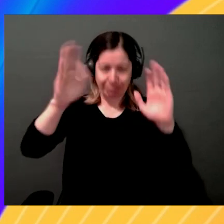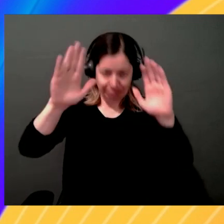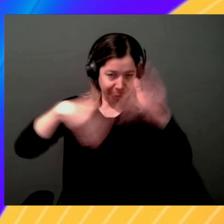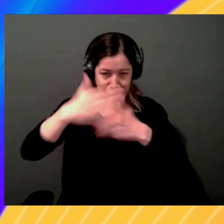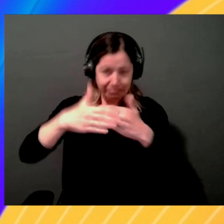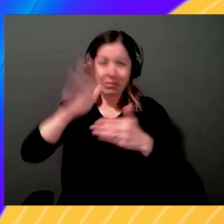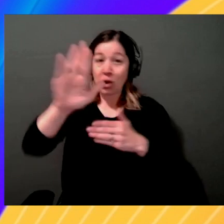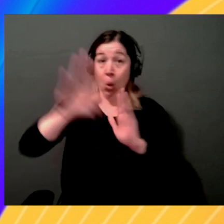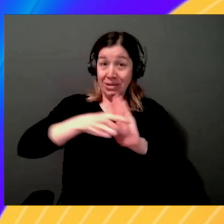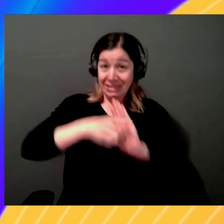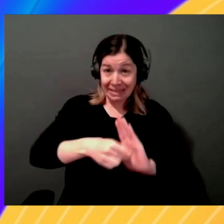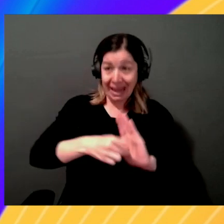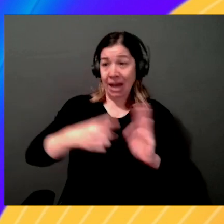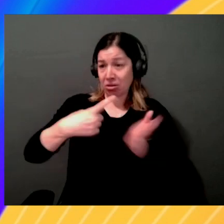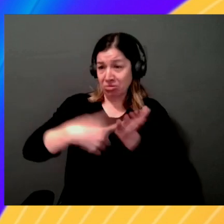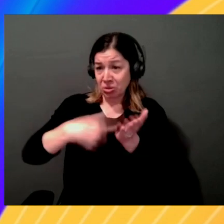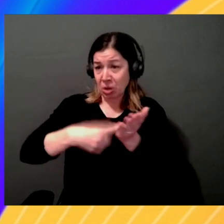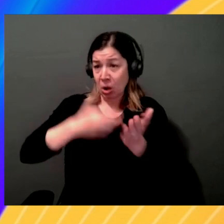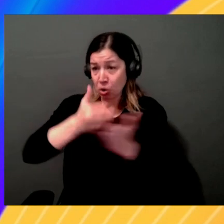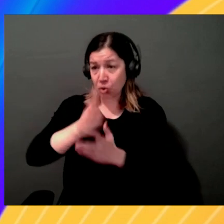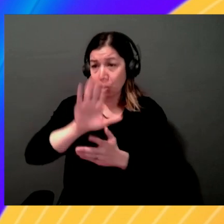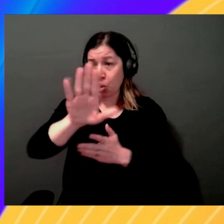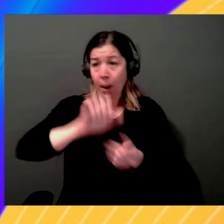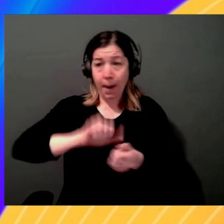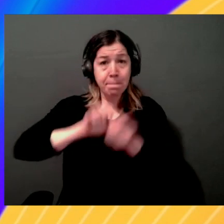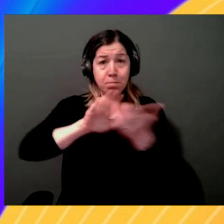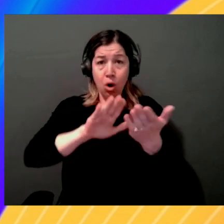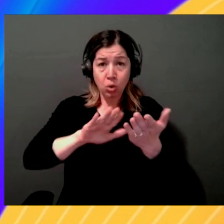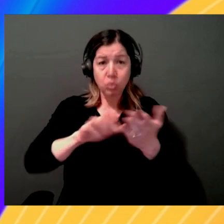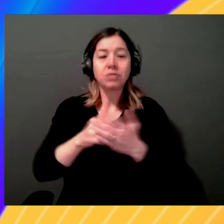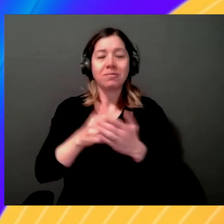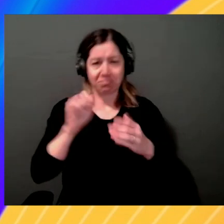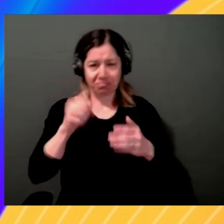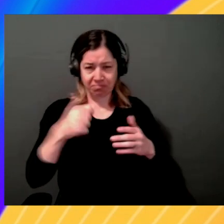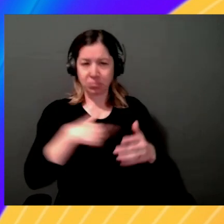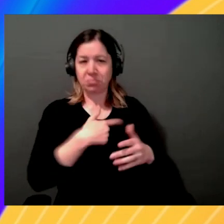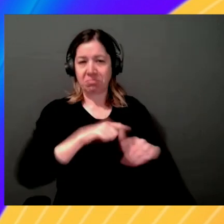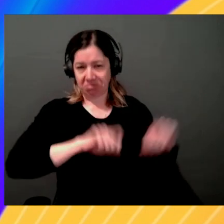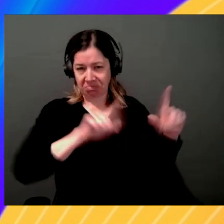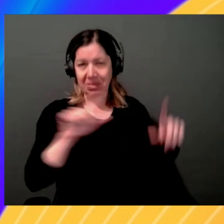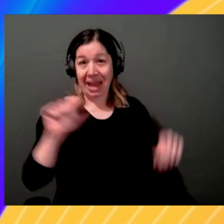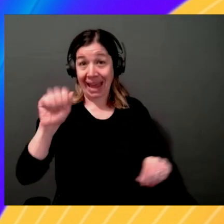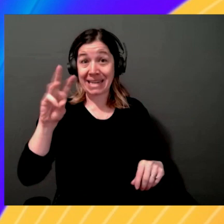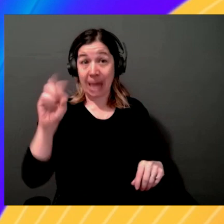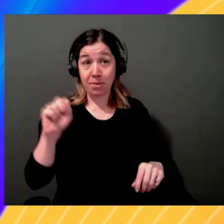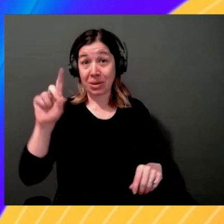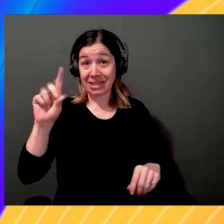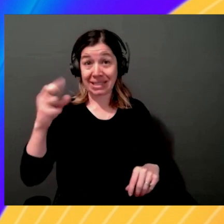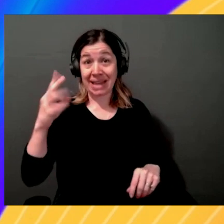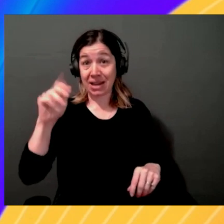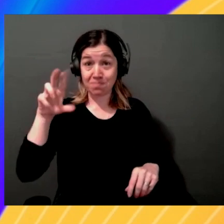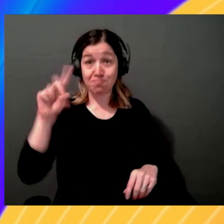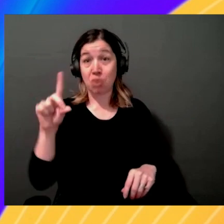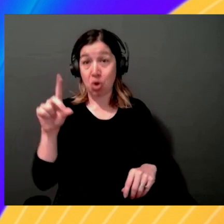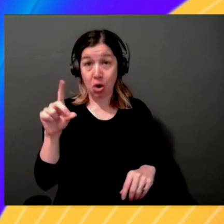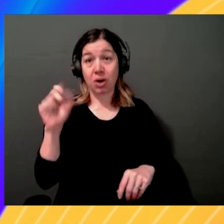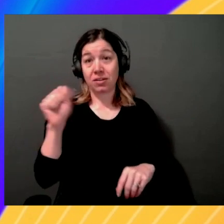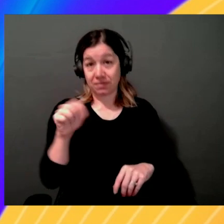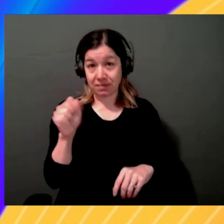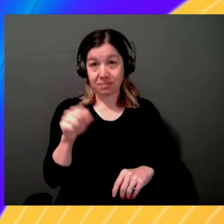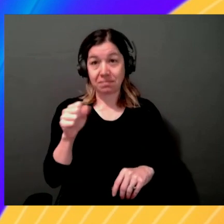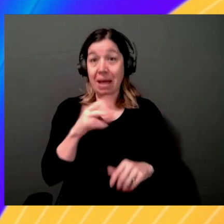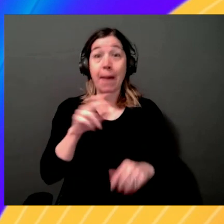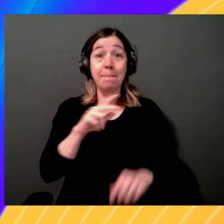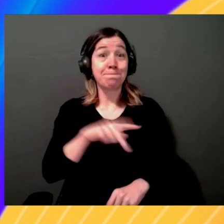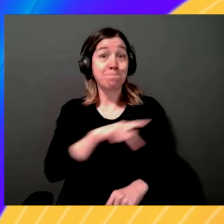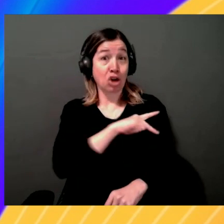So I have us up on the AWS dashboard, right? The very first place that you go to. Yes, and Personalize is an option for me. If